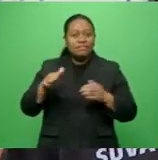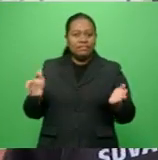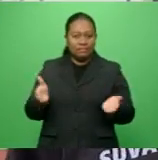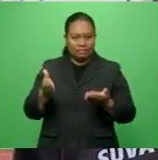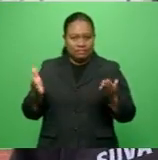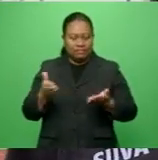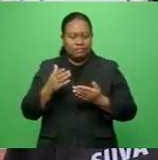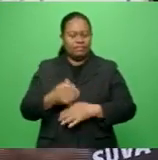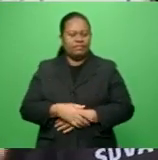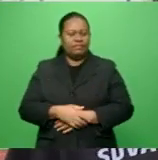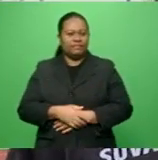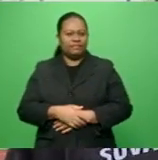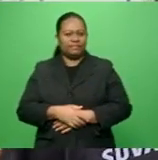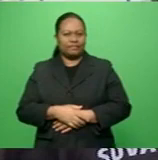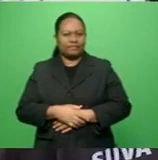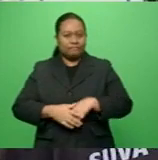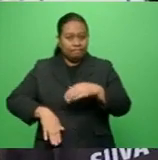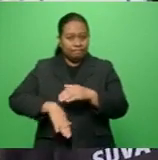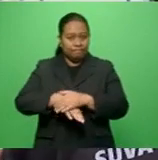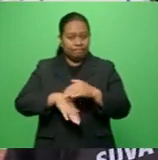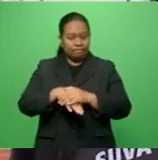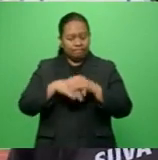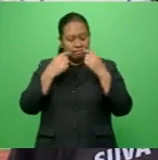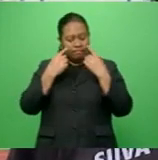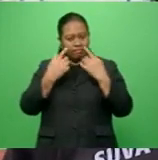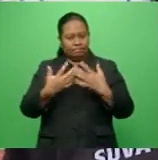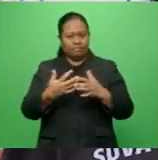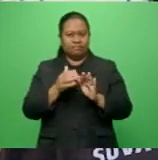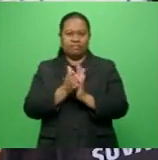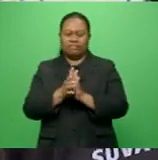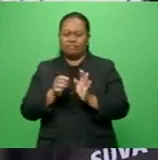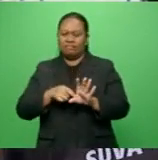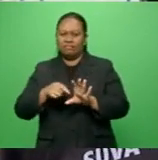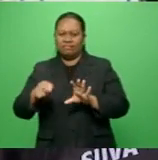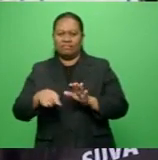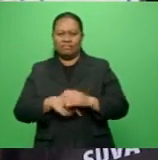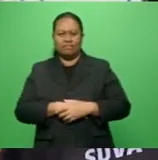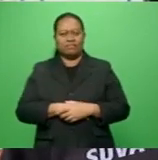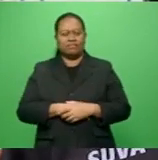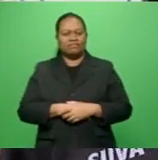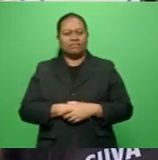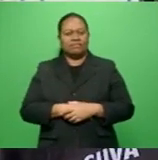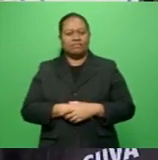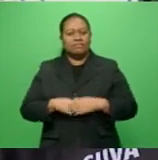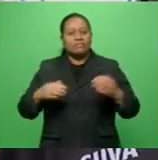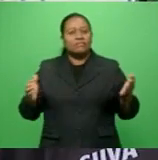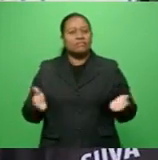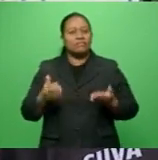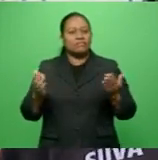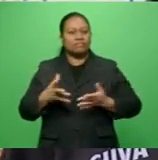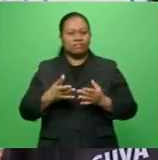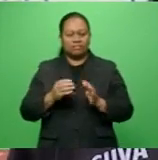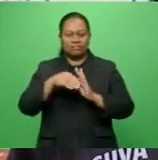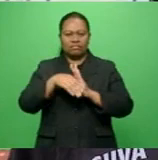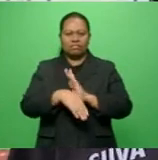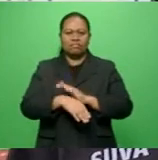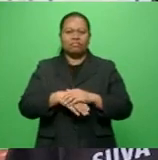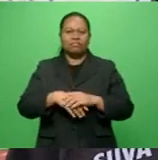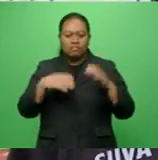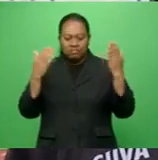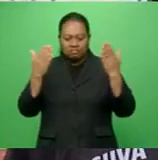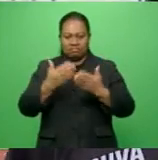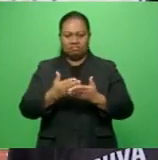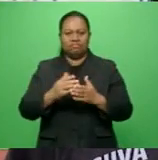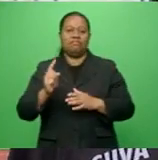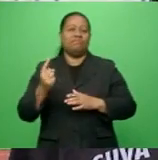one style of football, they're going in the middle and going outside, you know. And our players lost concentration in the first half, and we talked